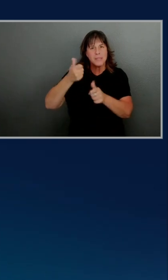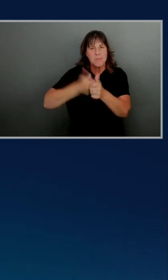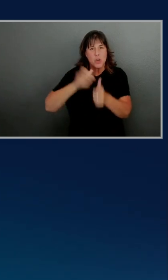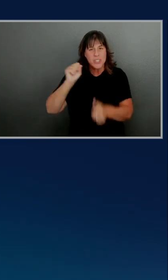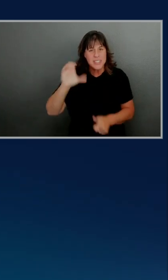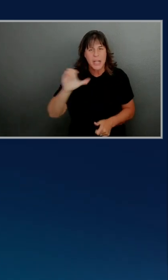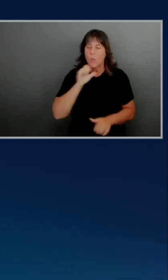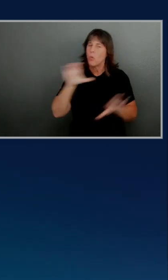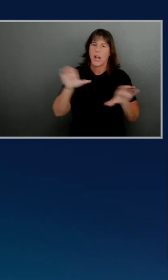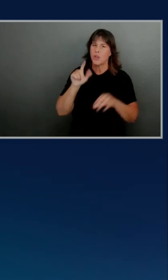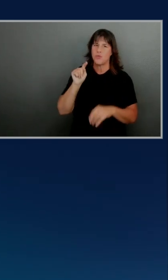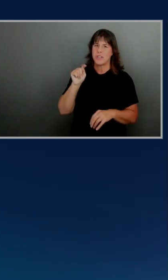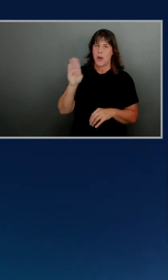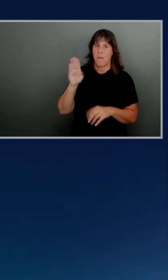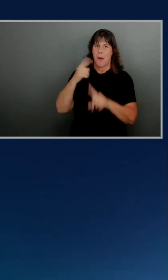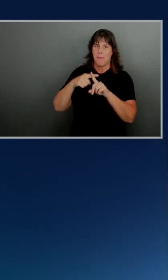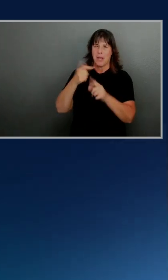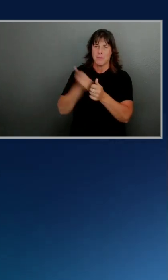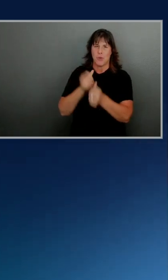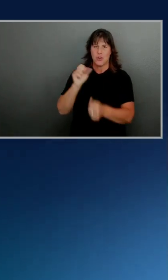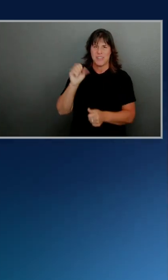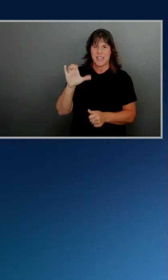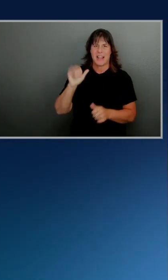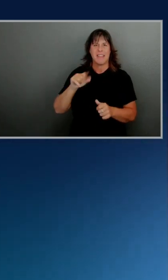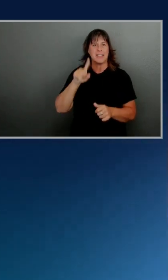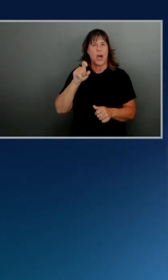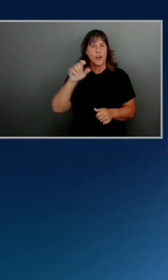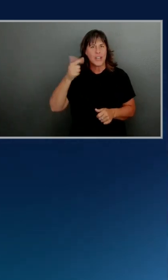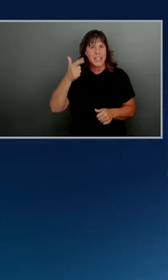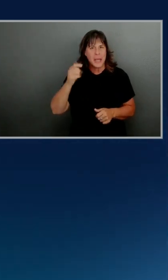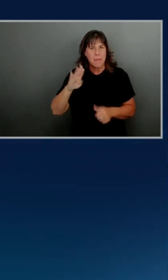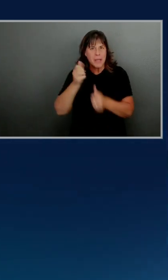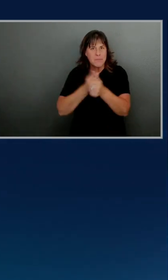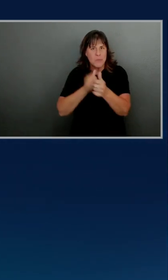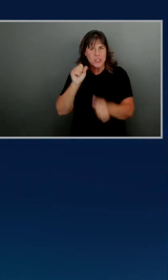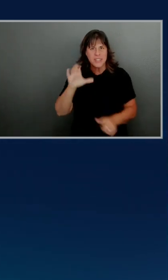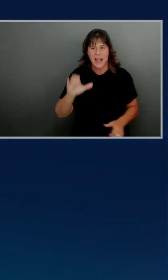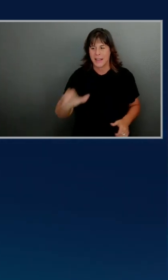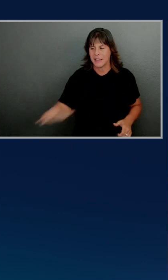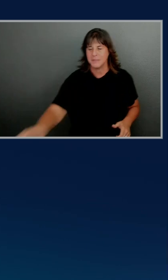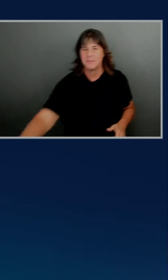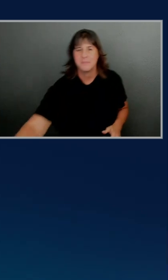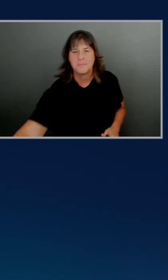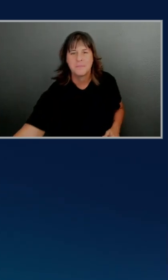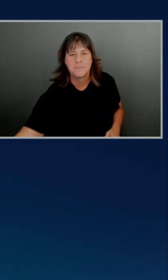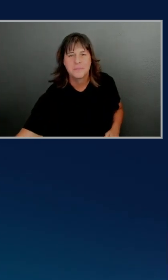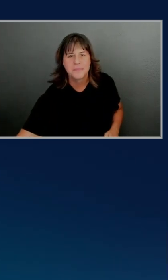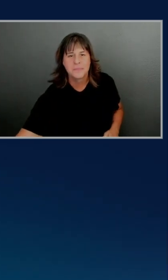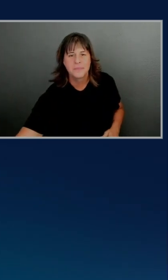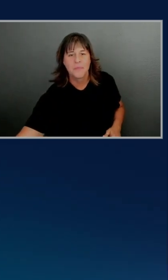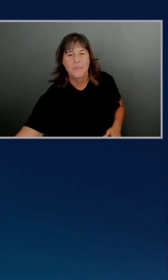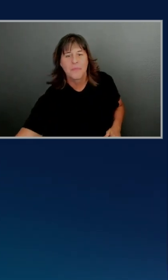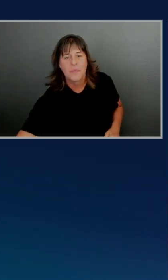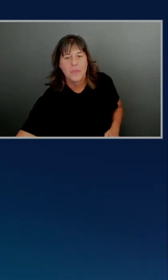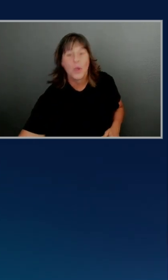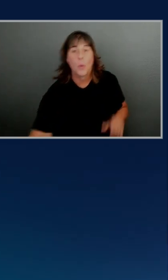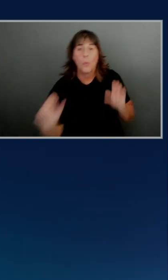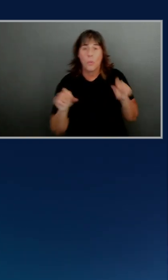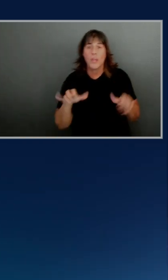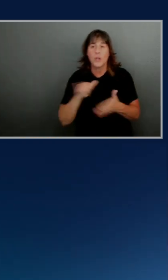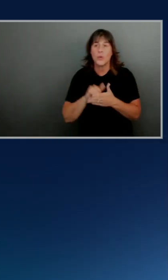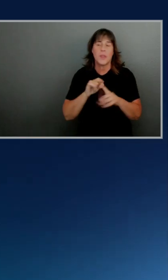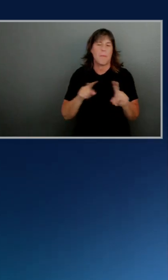do terabyte plus per second, right? We're going to do like 100 gigabytes or something per second. Because of the time we have. But, Yeah. we could, yeah. We could, but we're not going